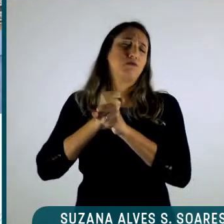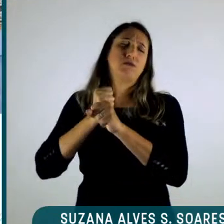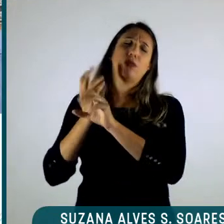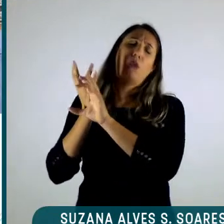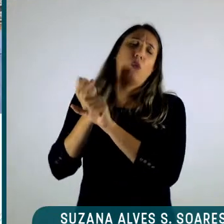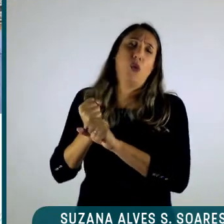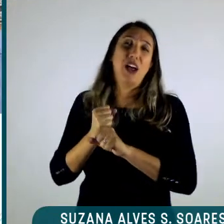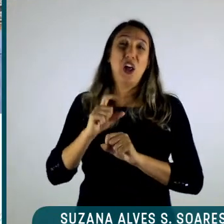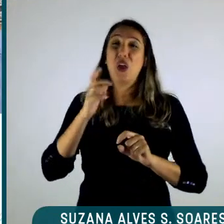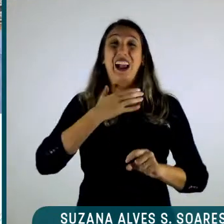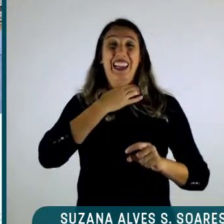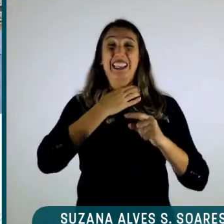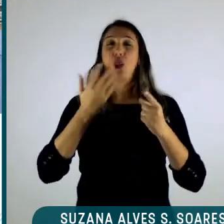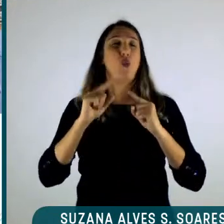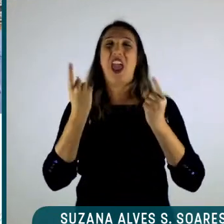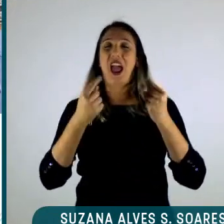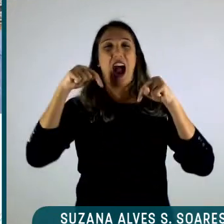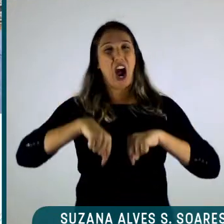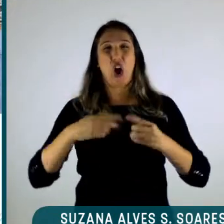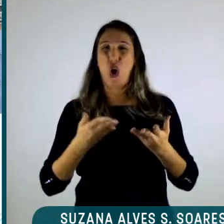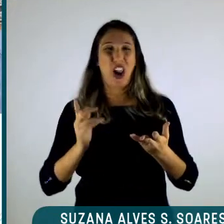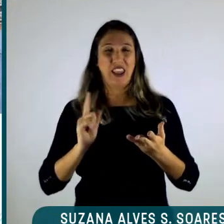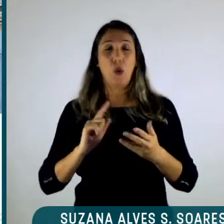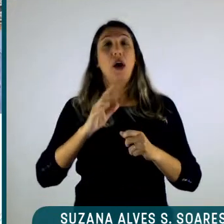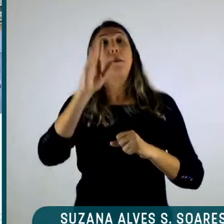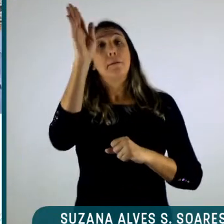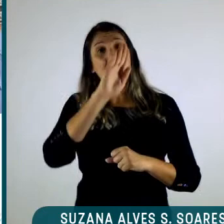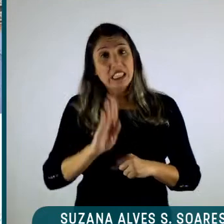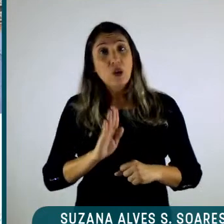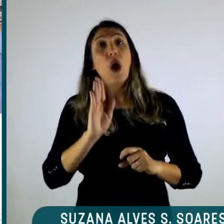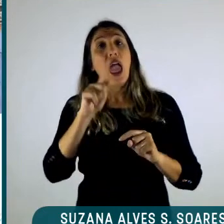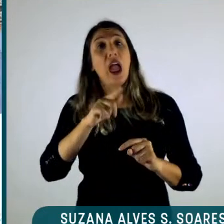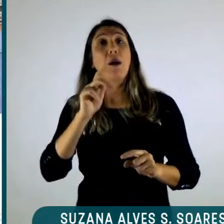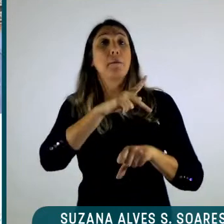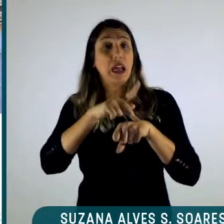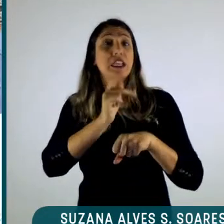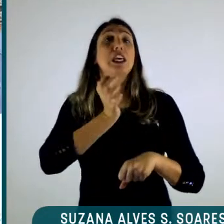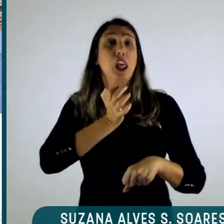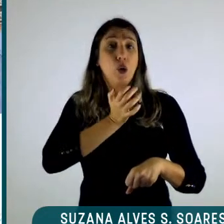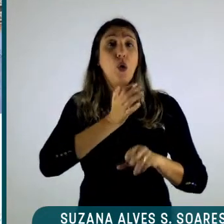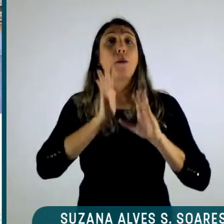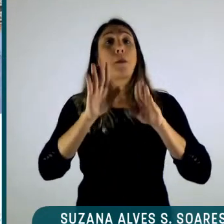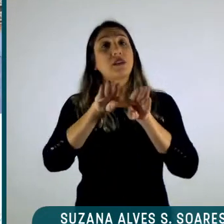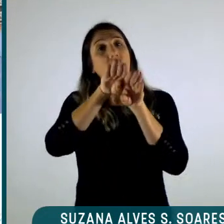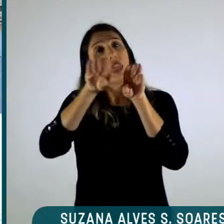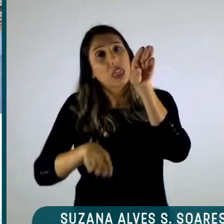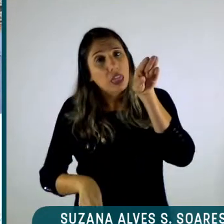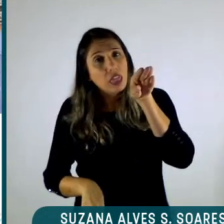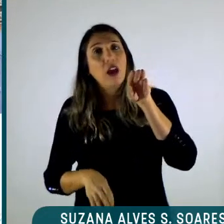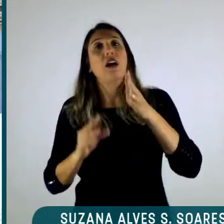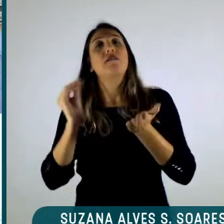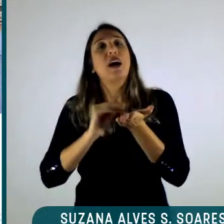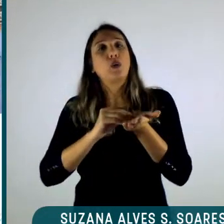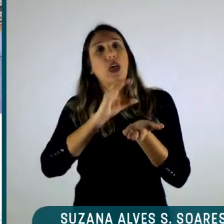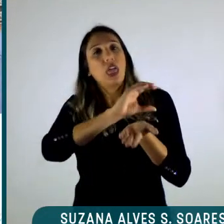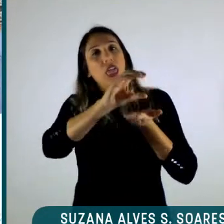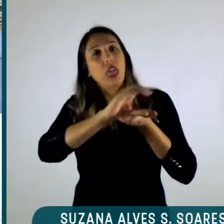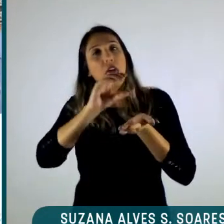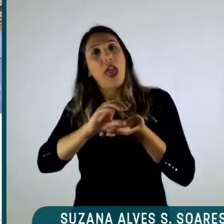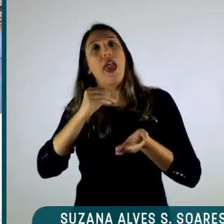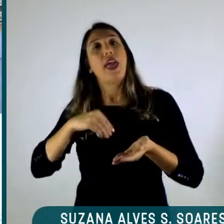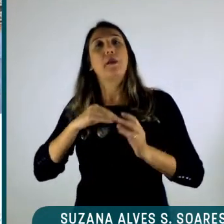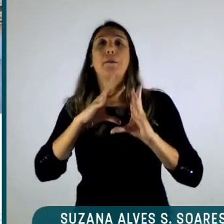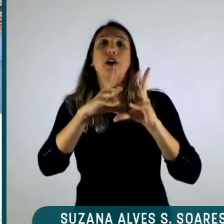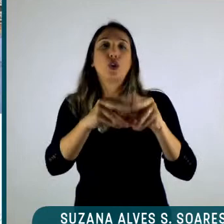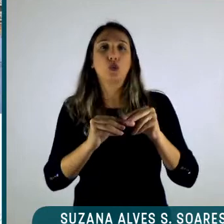years. So this crisis is not ours. Brazil is a rich country, but it is a country with inequalities, with